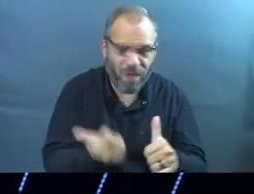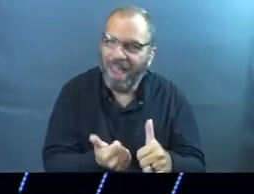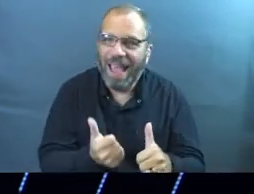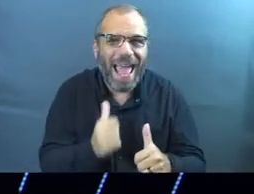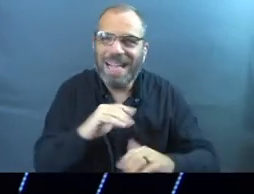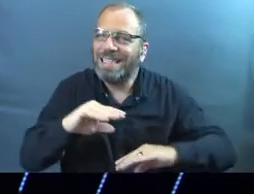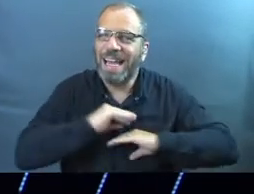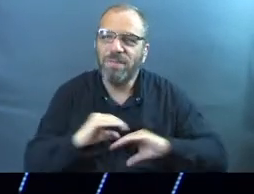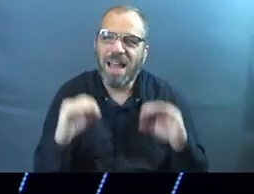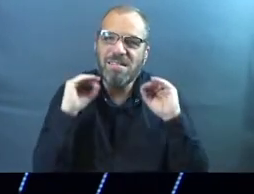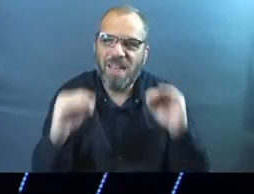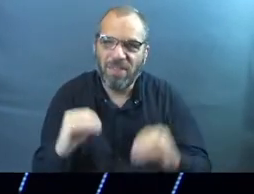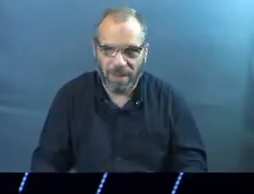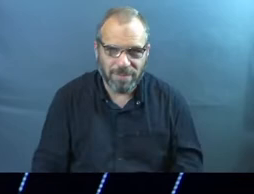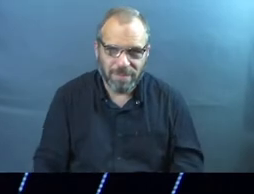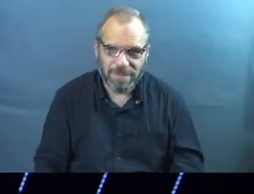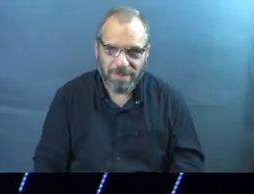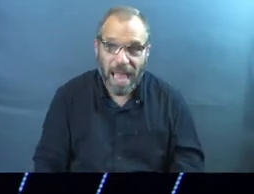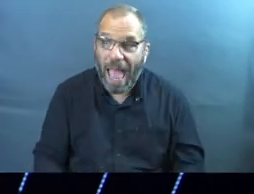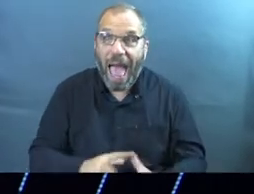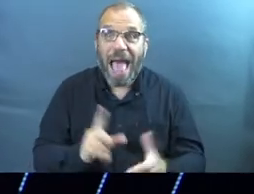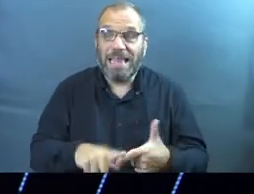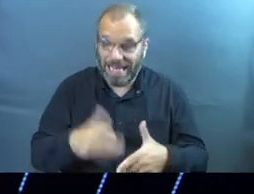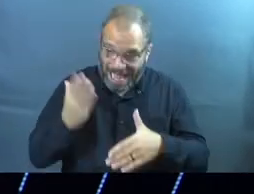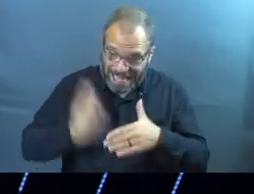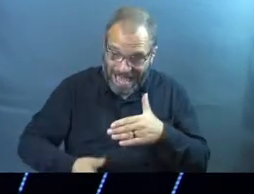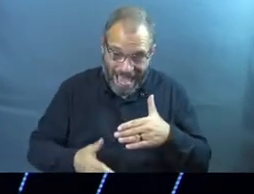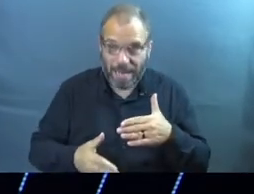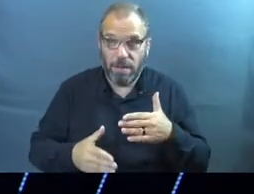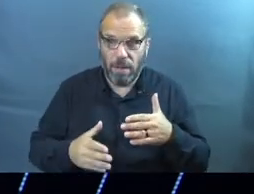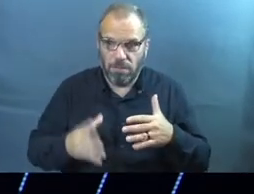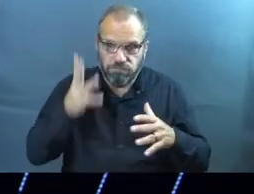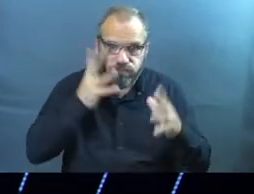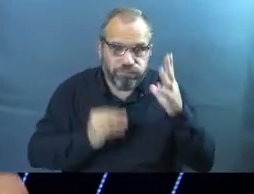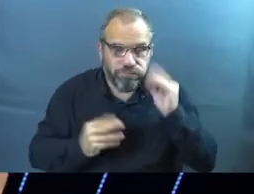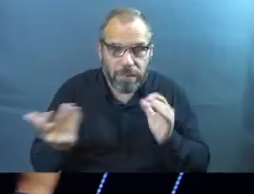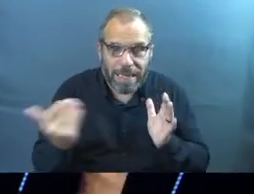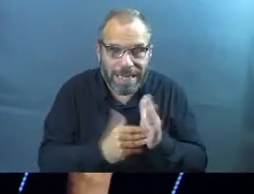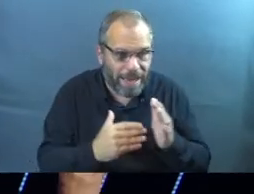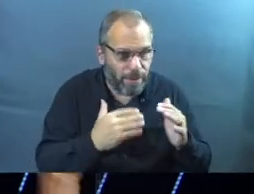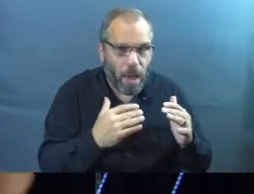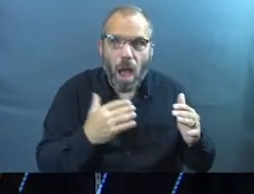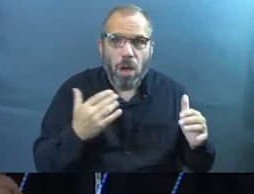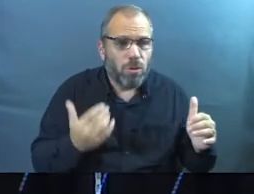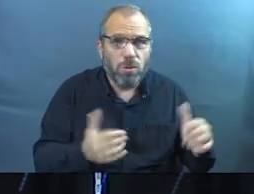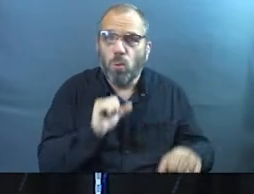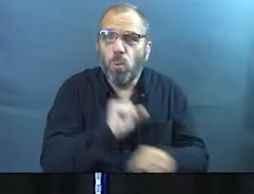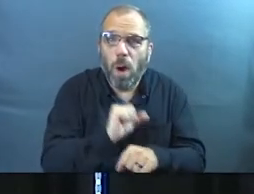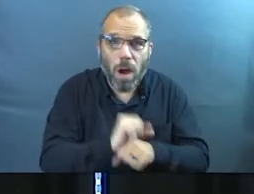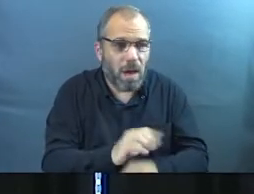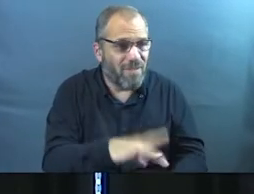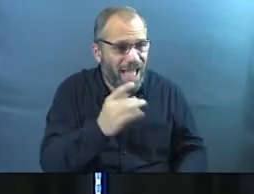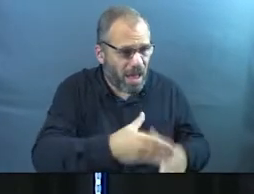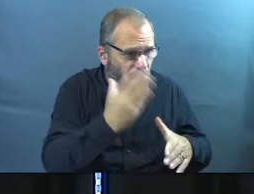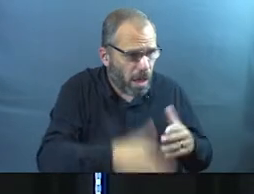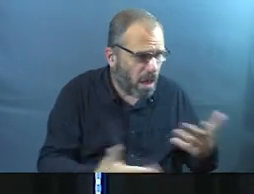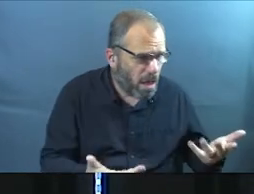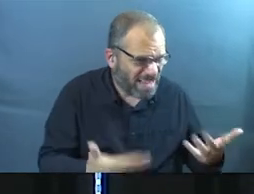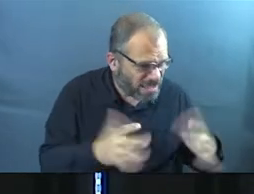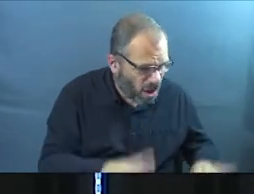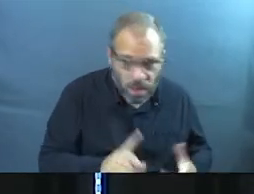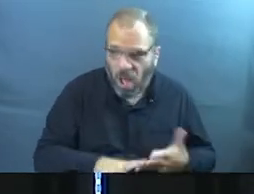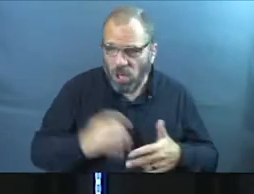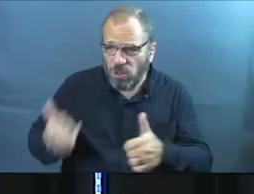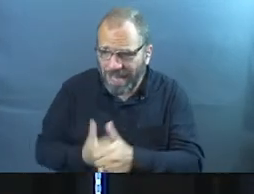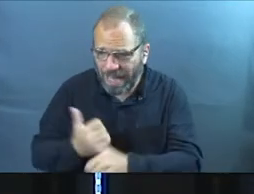do not satisfy us. And we find the end of them over and over and over again. And you've chased your career and you found the end of it, yes? And